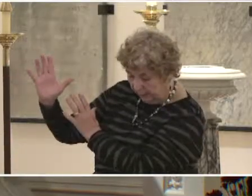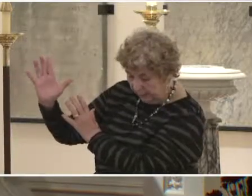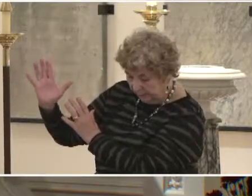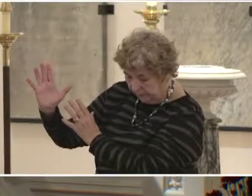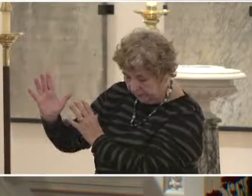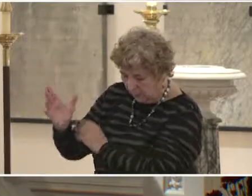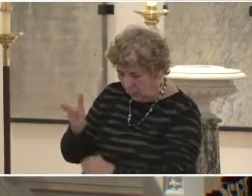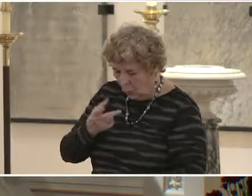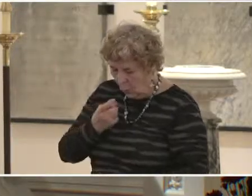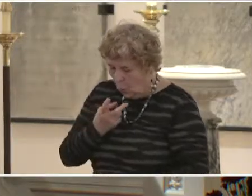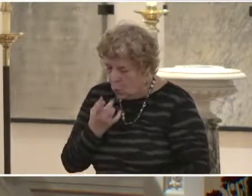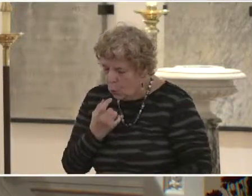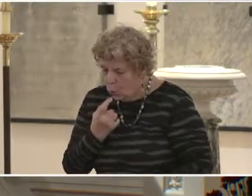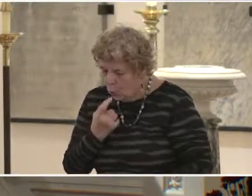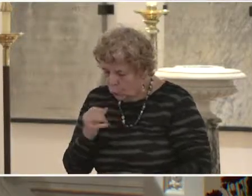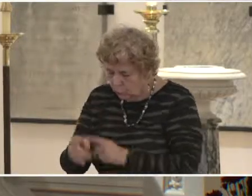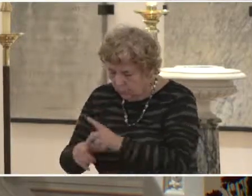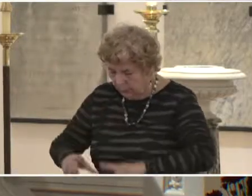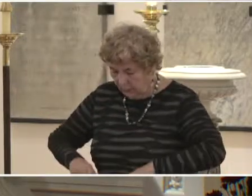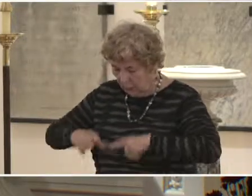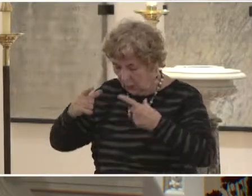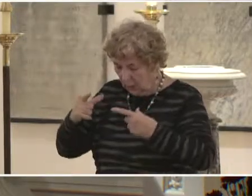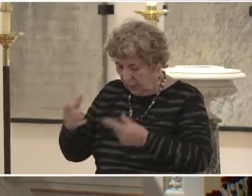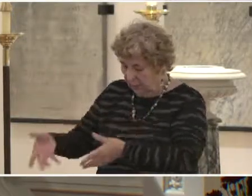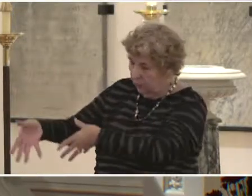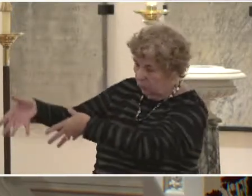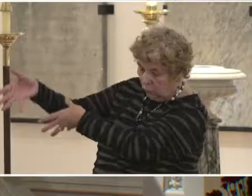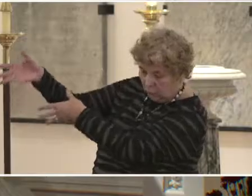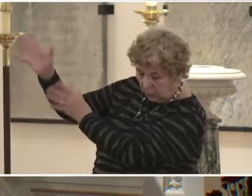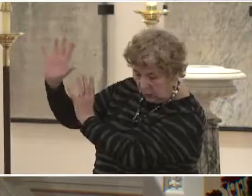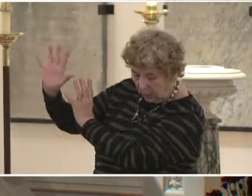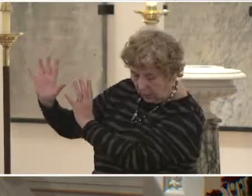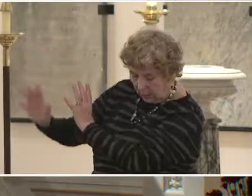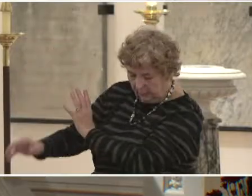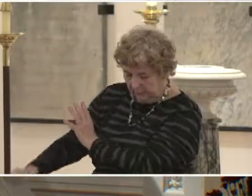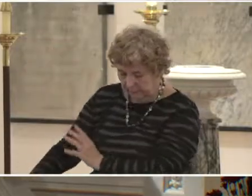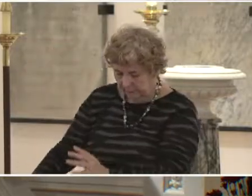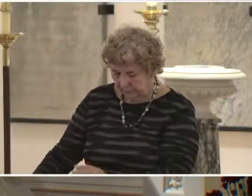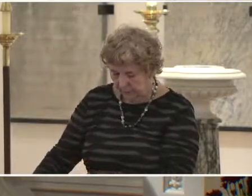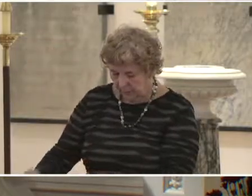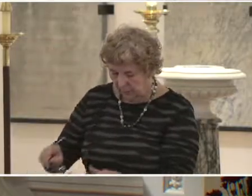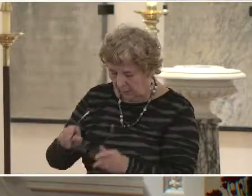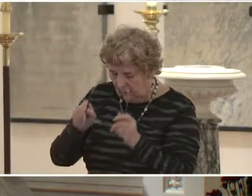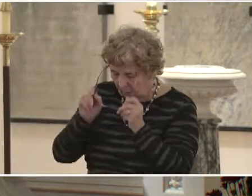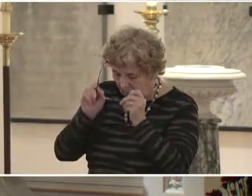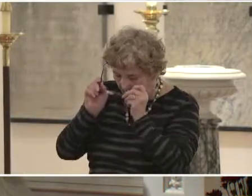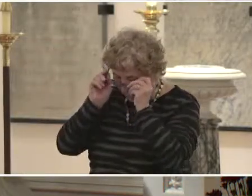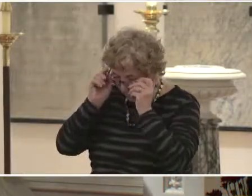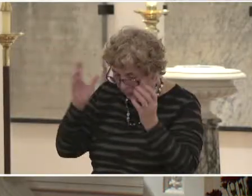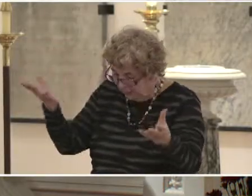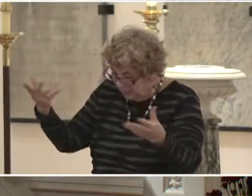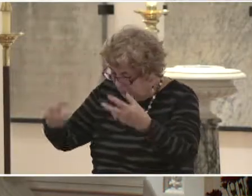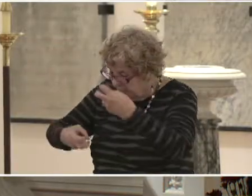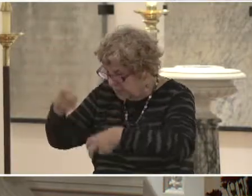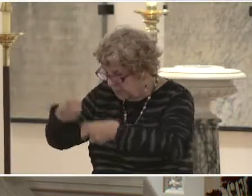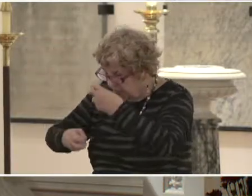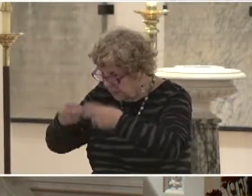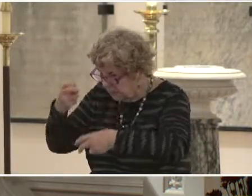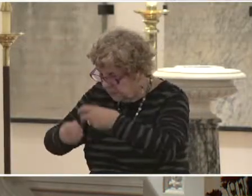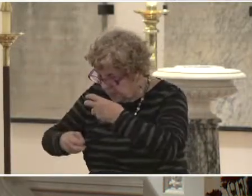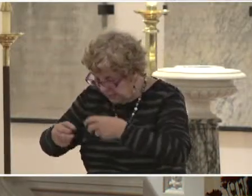in faith. We hear about people who willingly served God, who devoted their lives to the Lord's